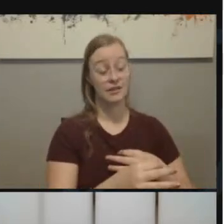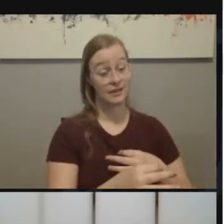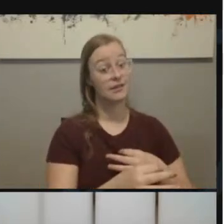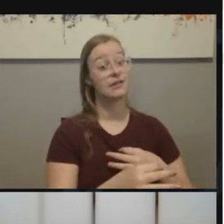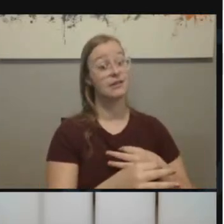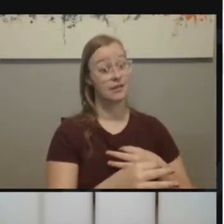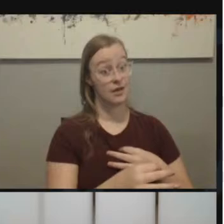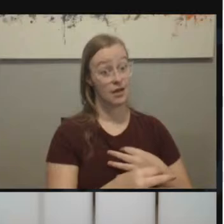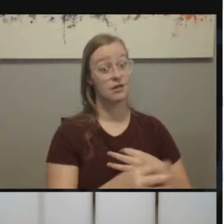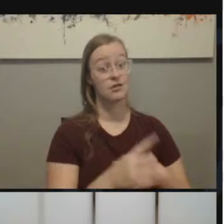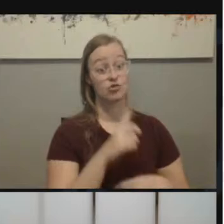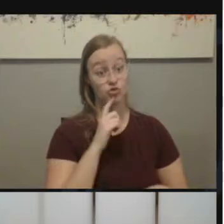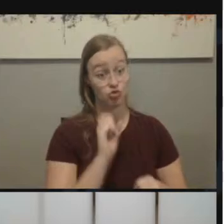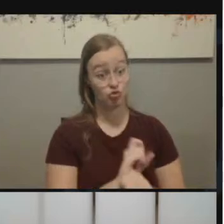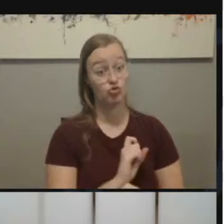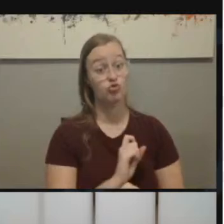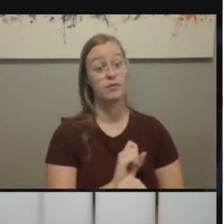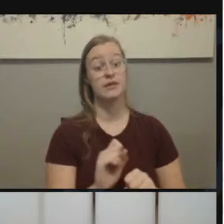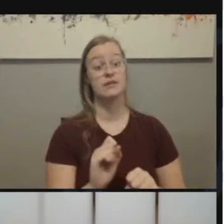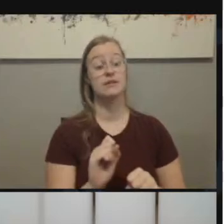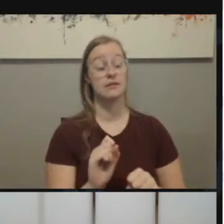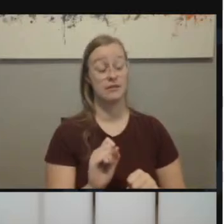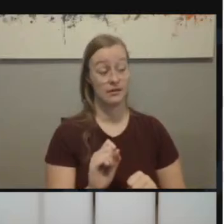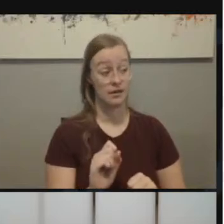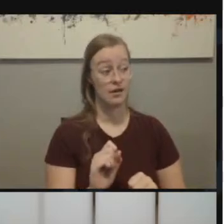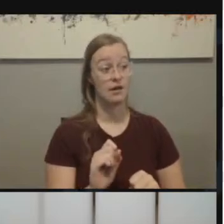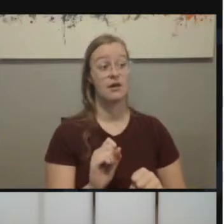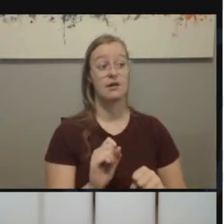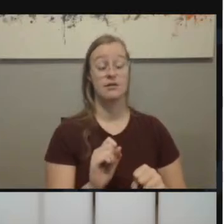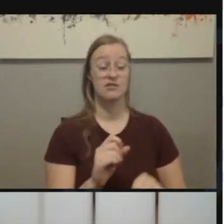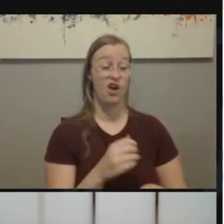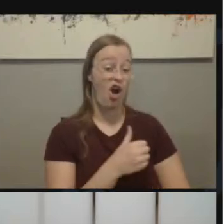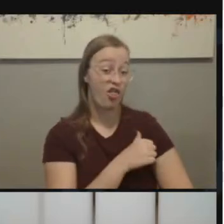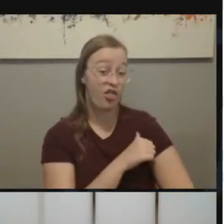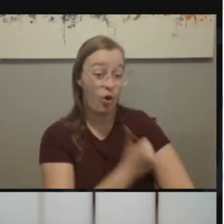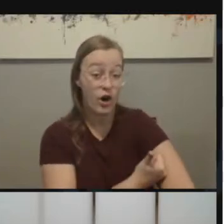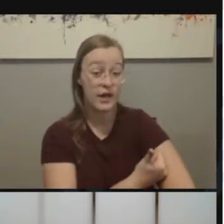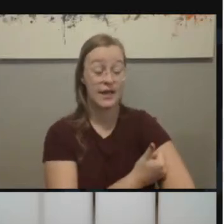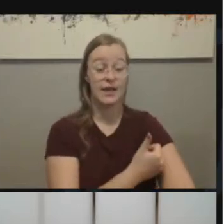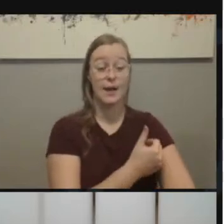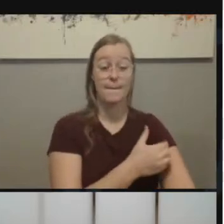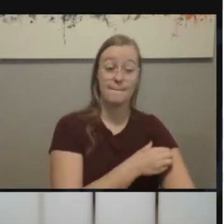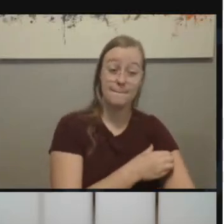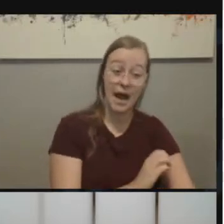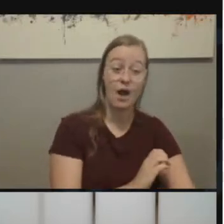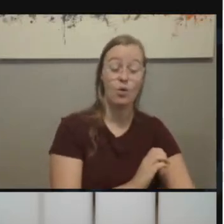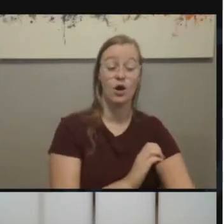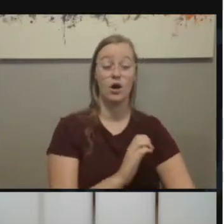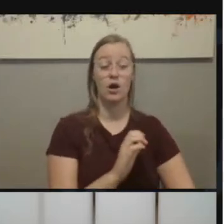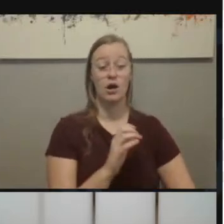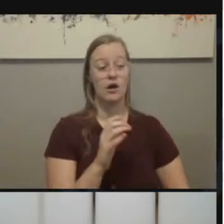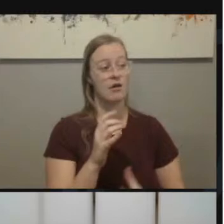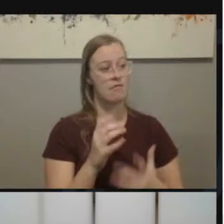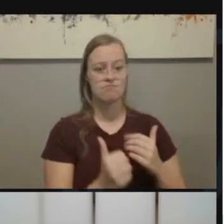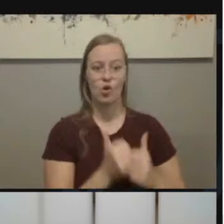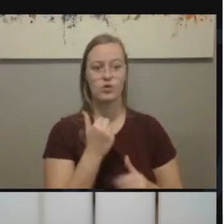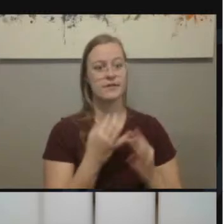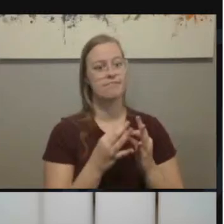one that brought to bear the authority and the power of the most